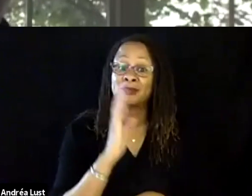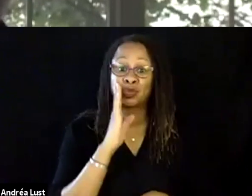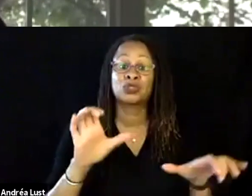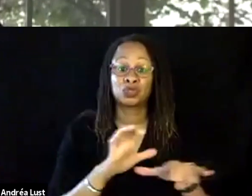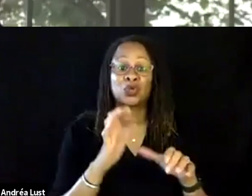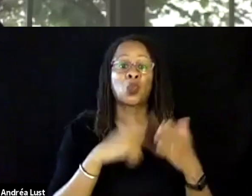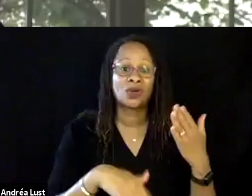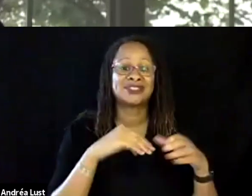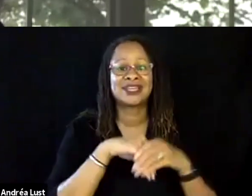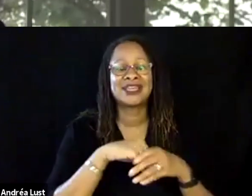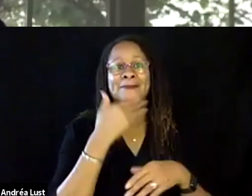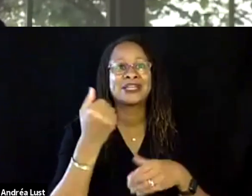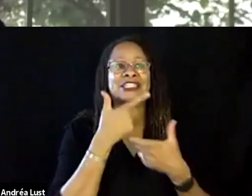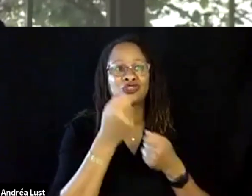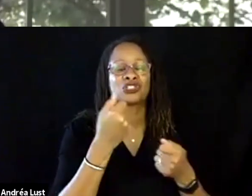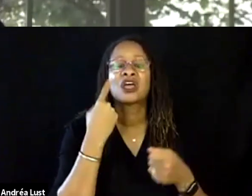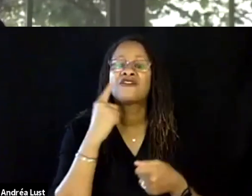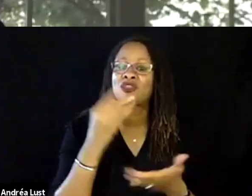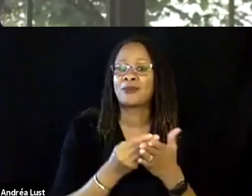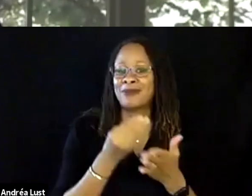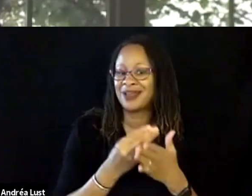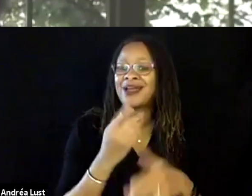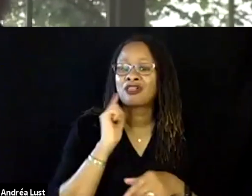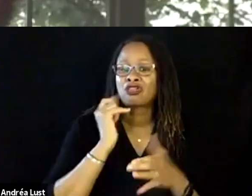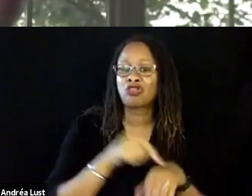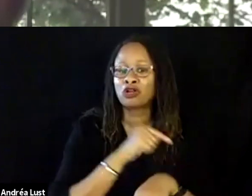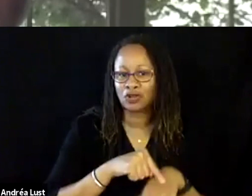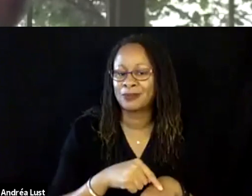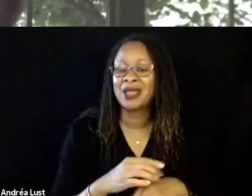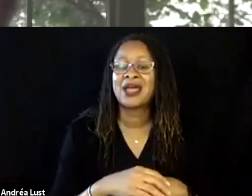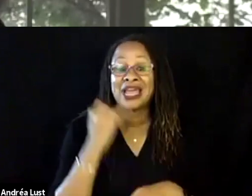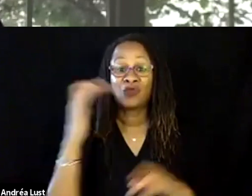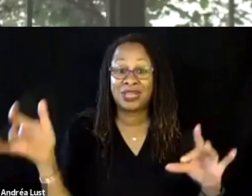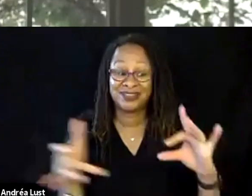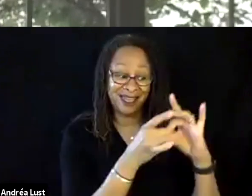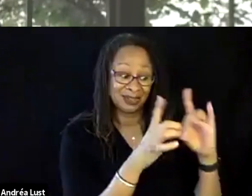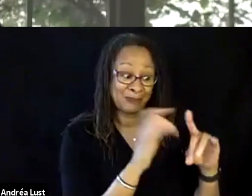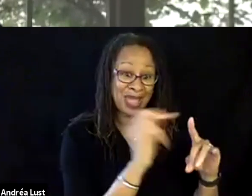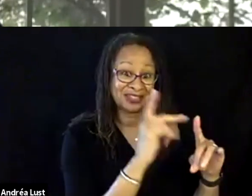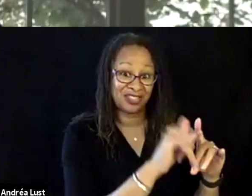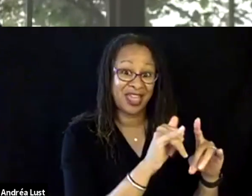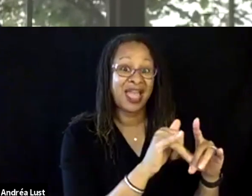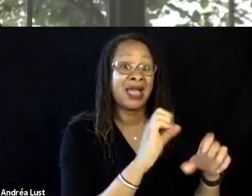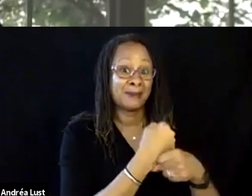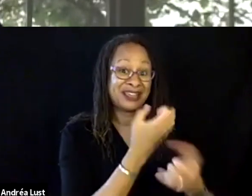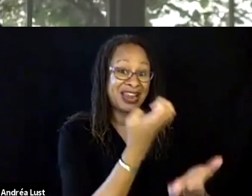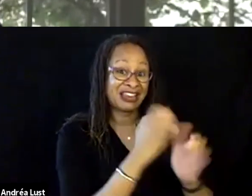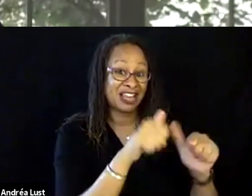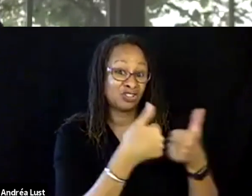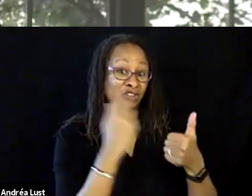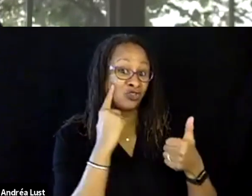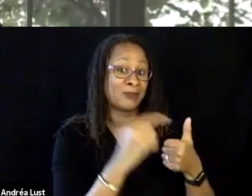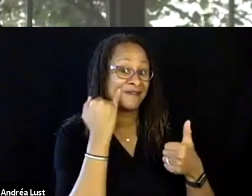in their bottom line sustainable best interest long term. And if we can always tie it back to that and make it an economic challenge for them if they